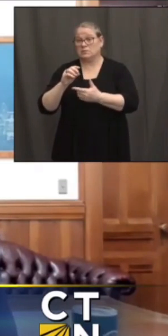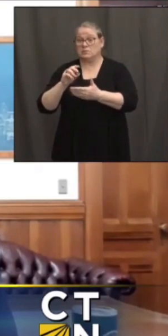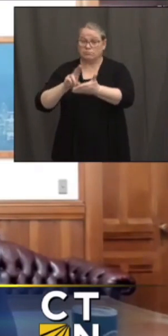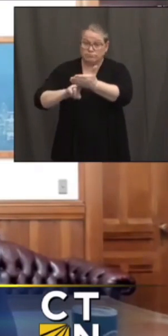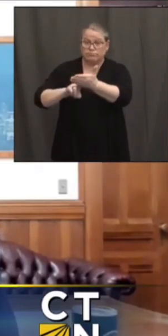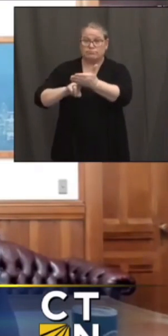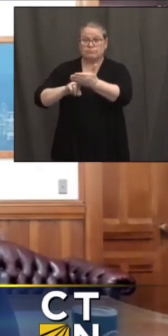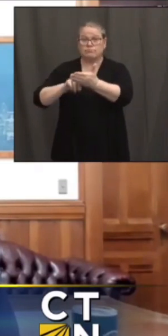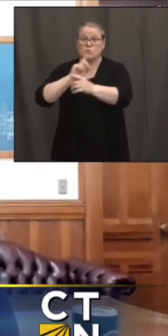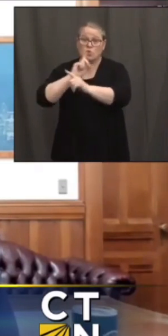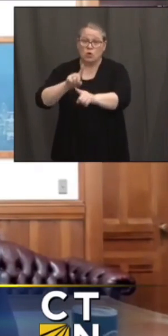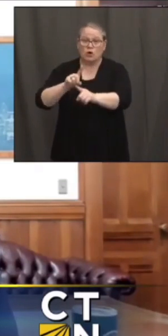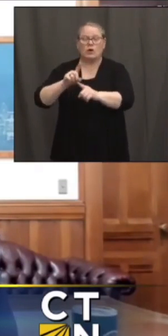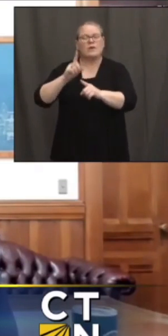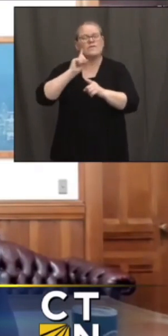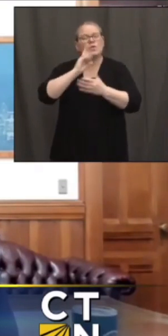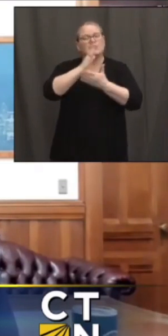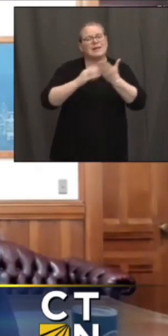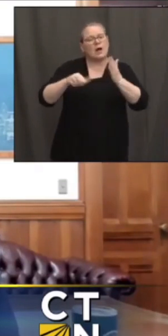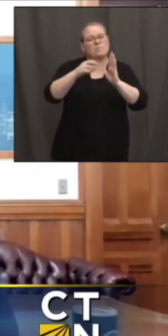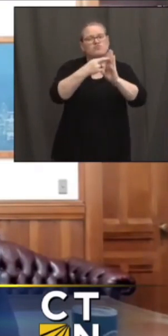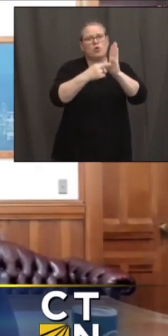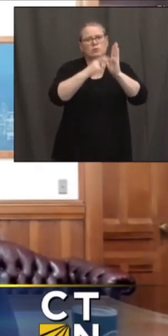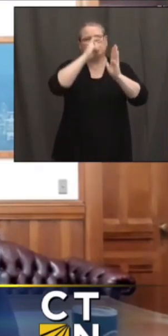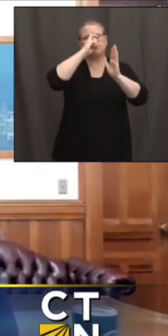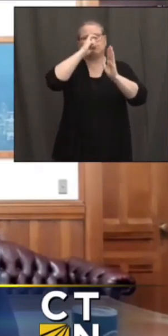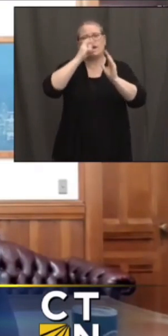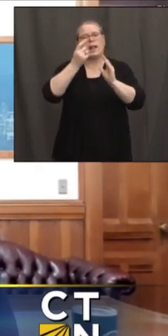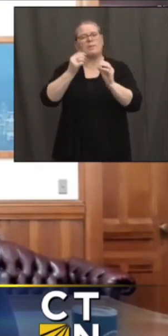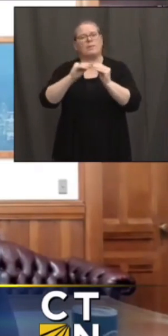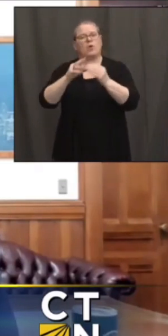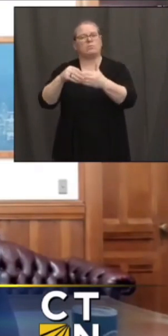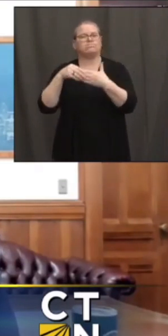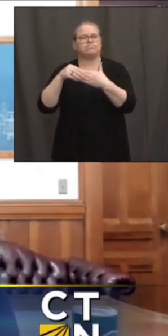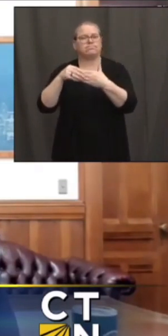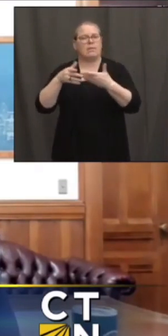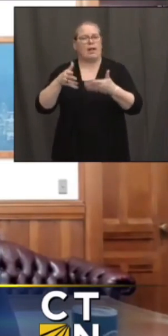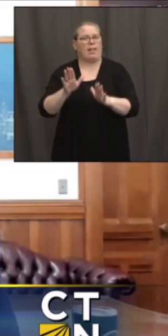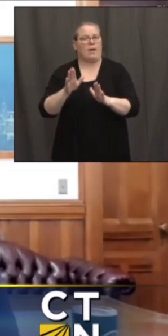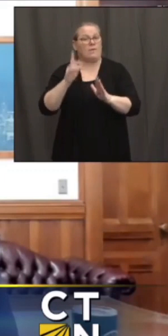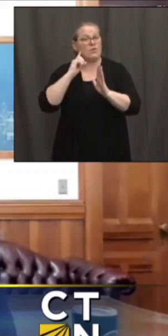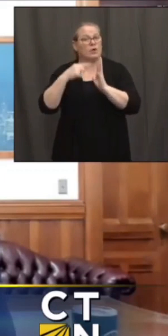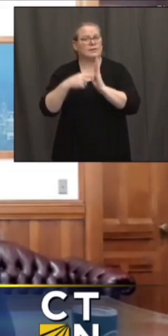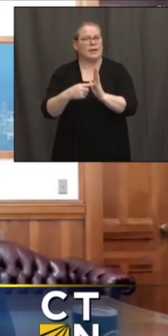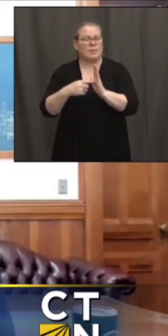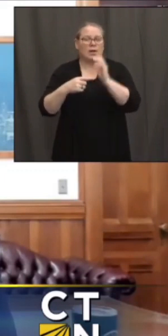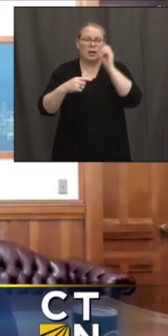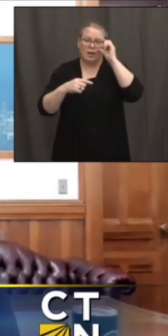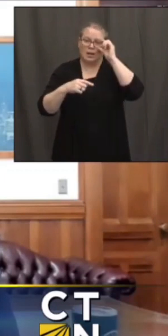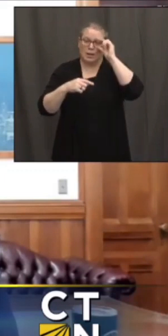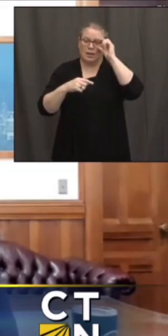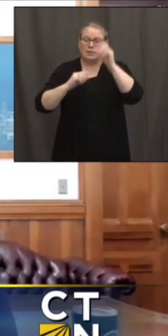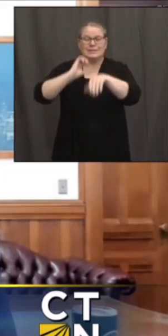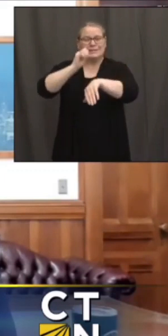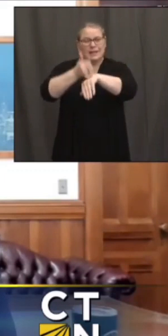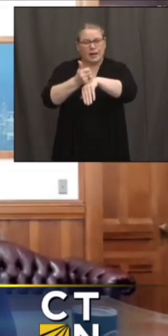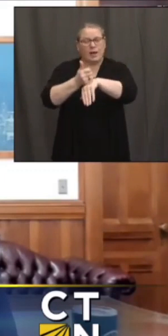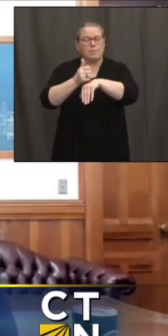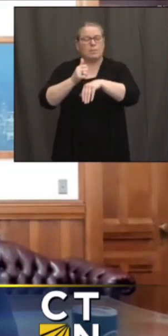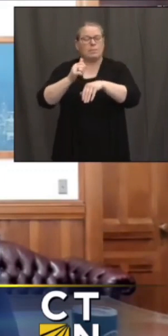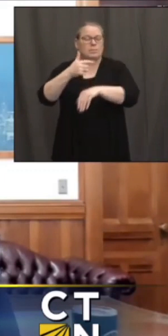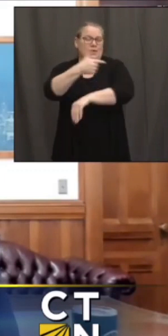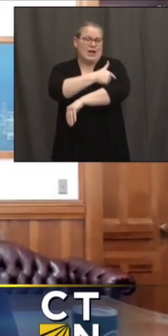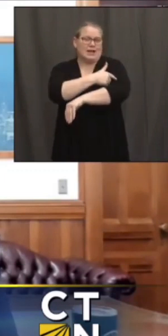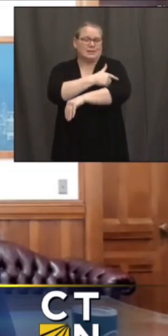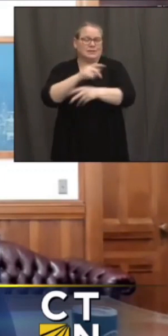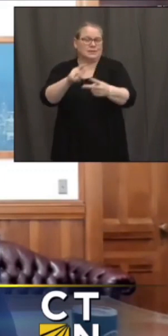or local charter or ordinance. The perfect example, as the governor just stated, was the Rensselaer Field and setting up our vaccine distribution